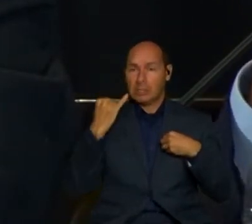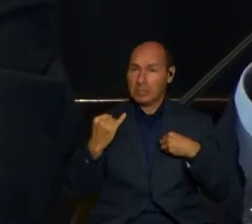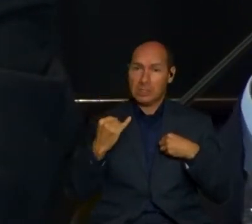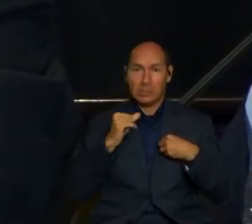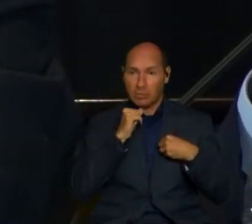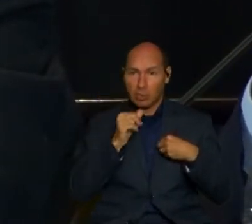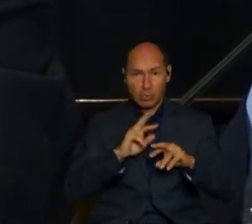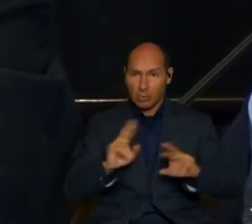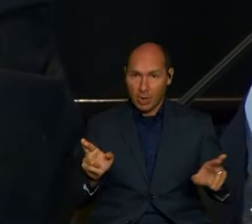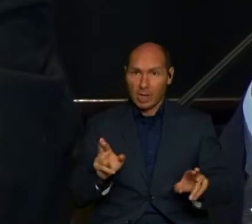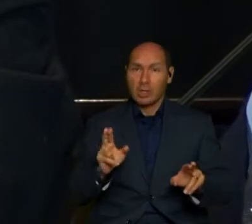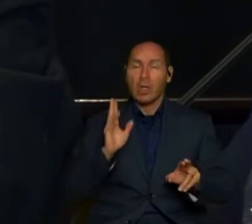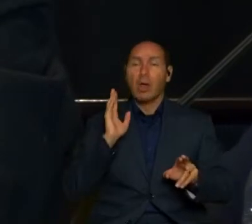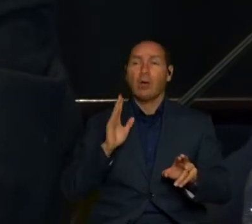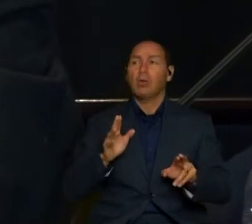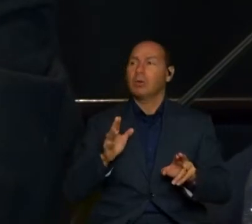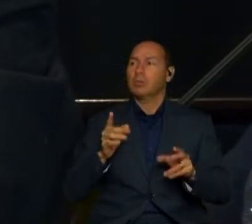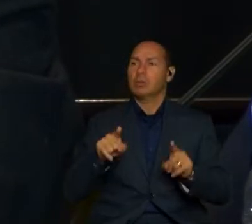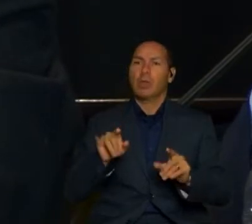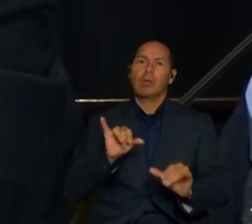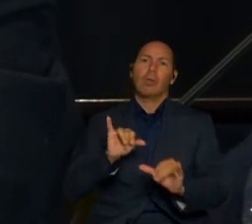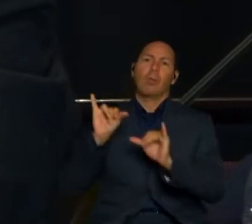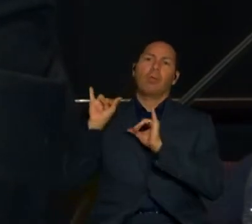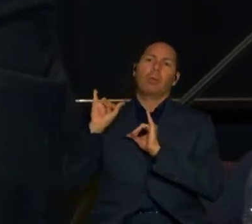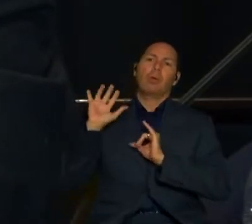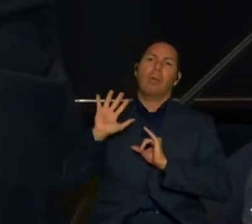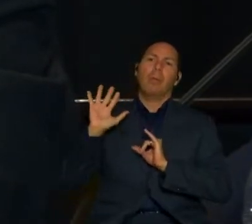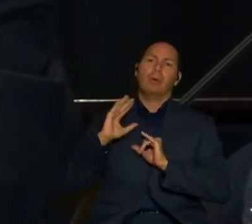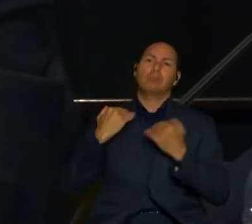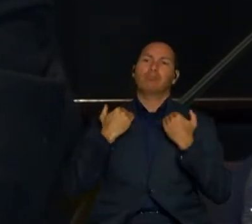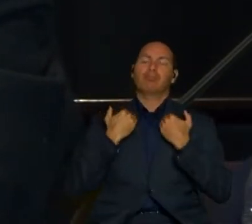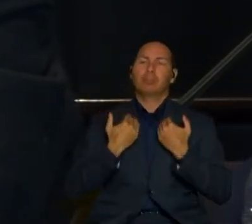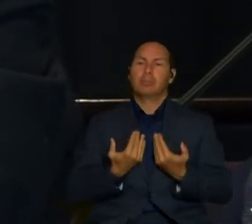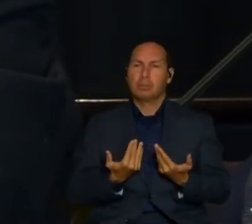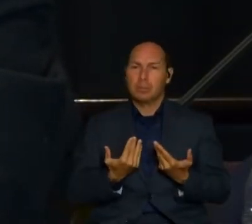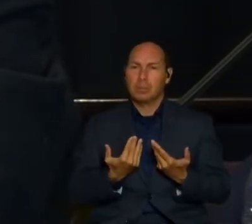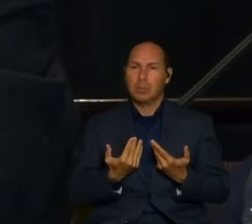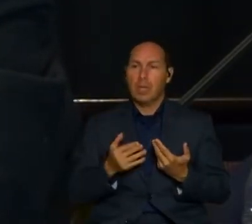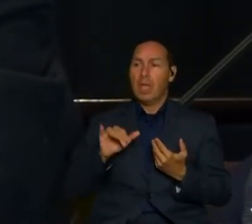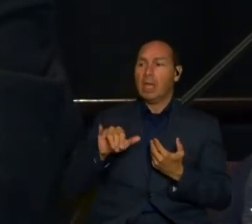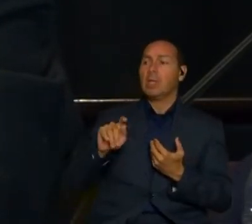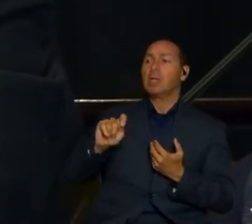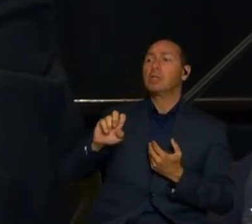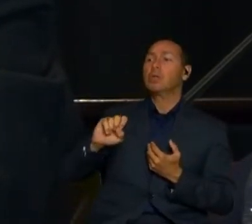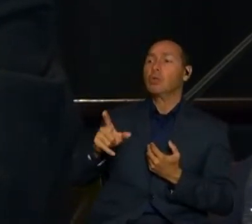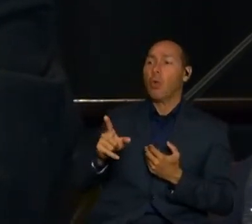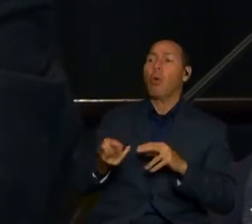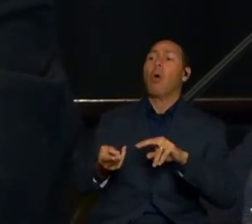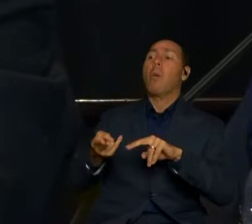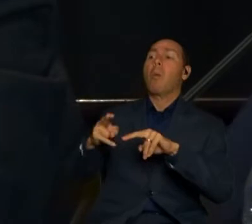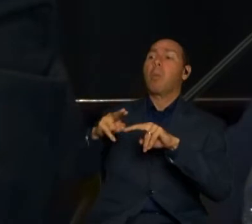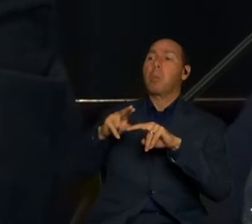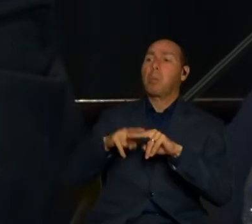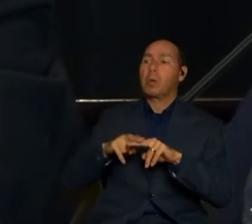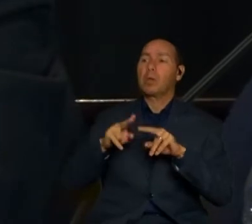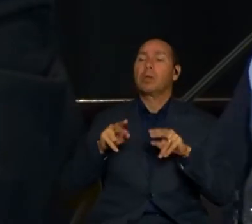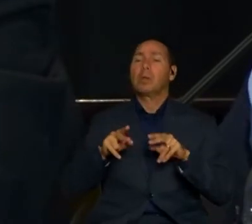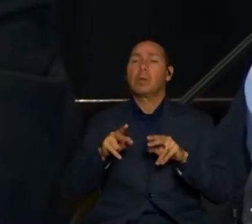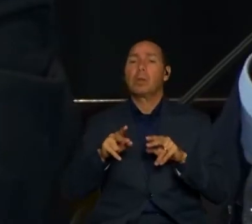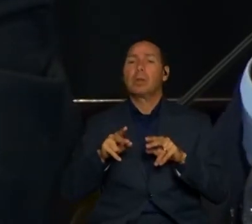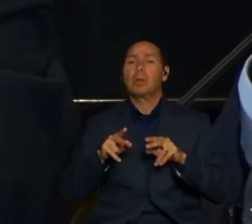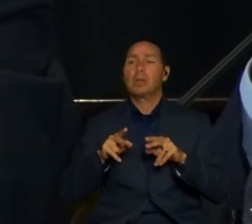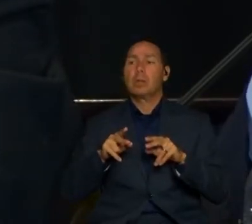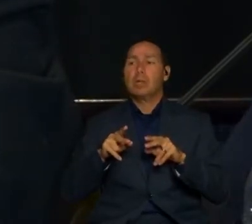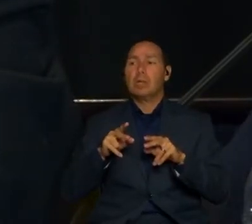where we were at. By not increasing tolls, we ended up with roads that really did not meet